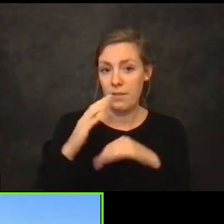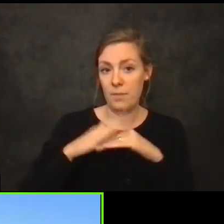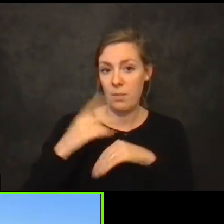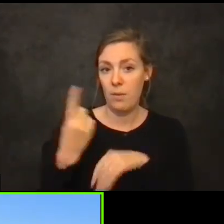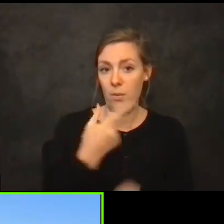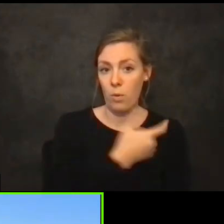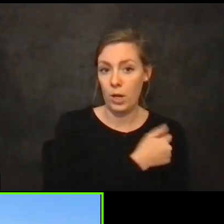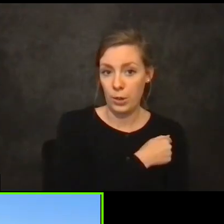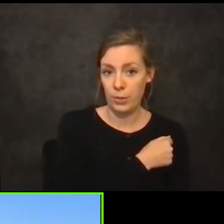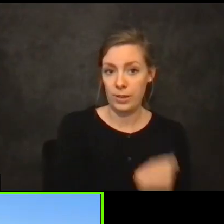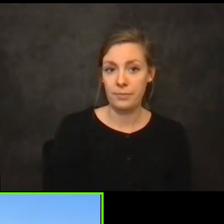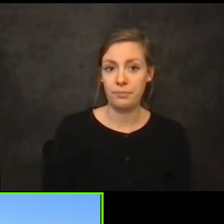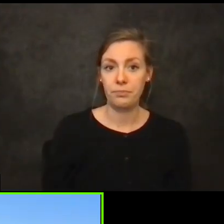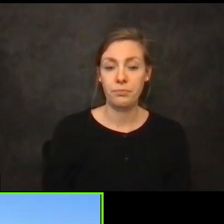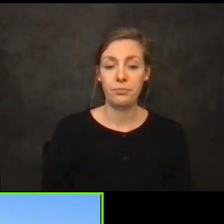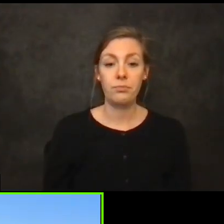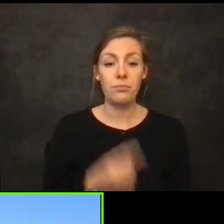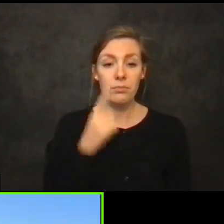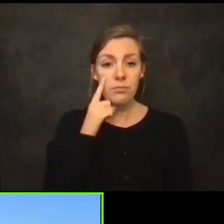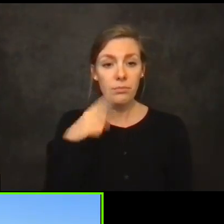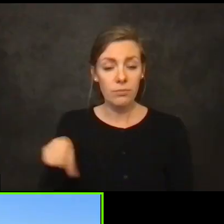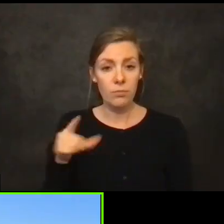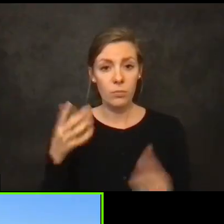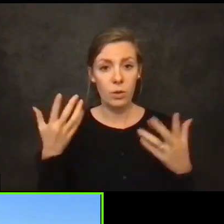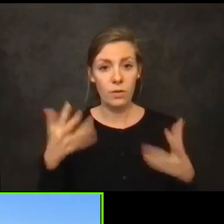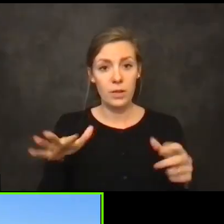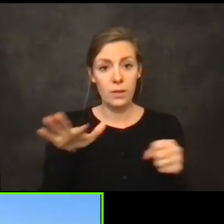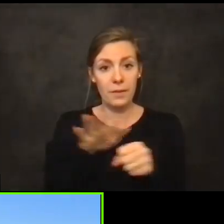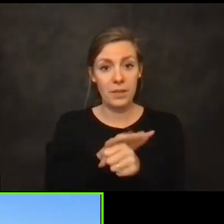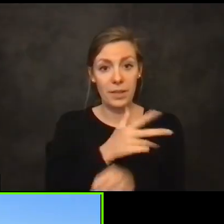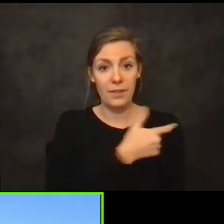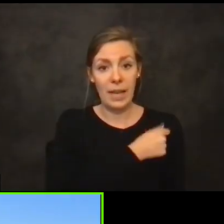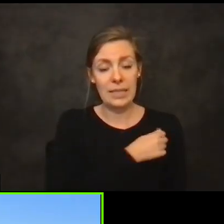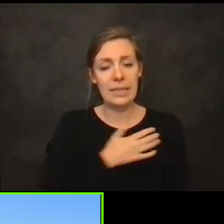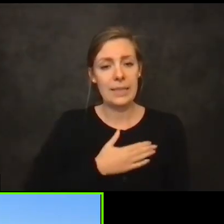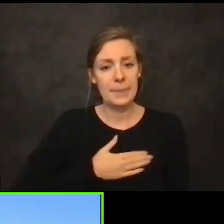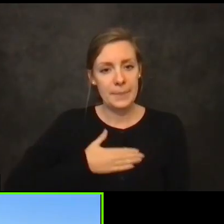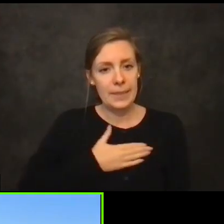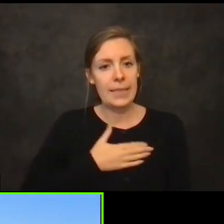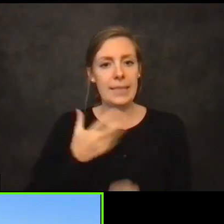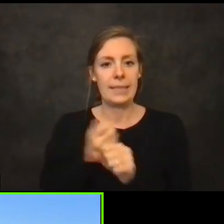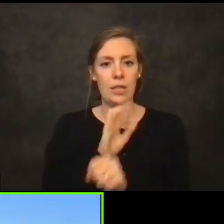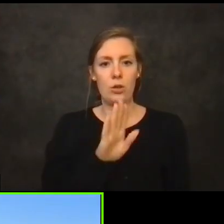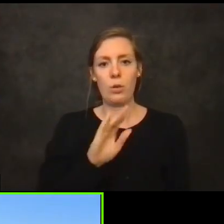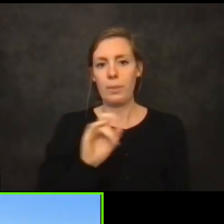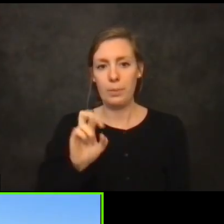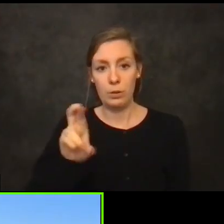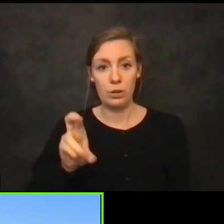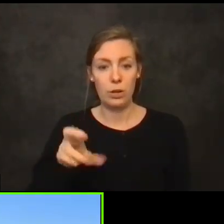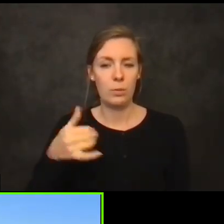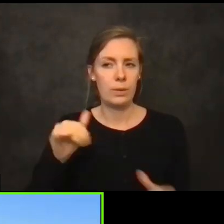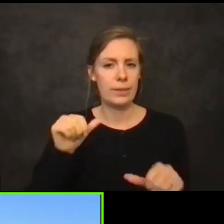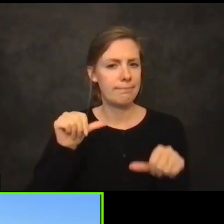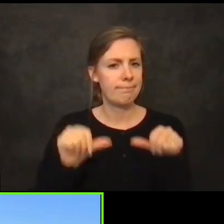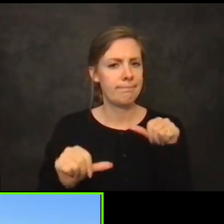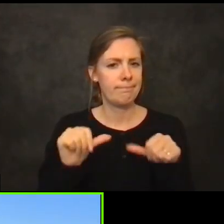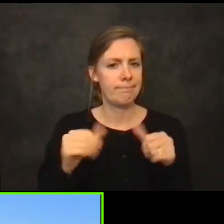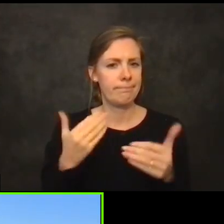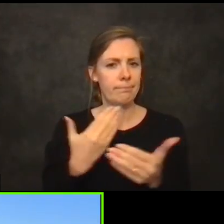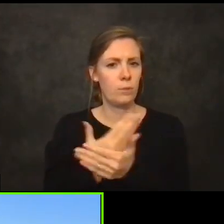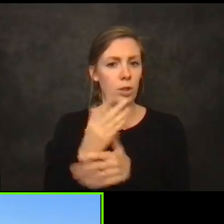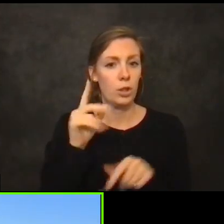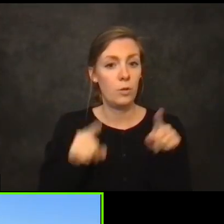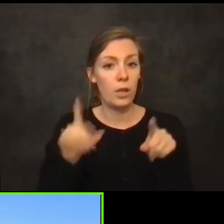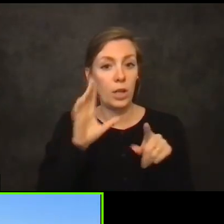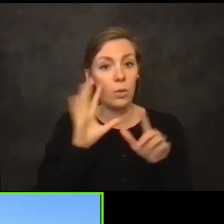dose. For those who have been fully vaccinated, please do get a booster shot. We're still not sure what the new variant will do